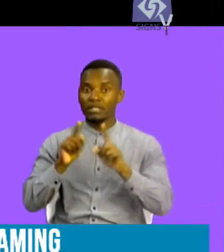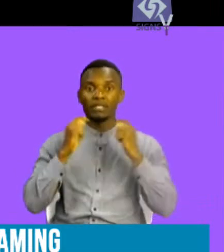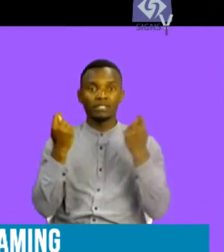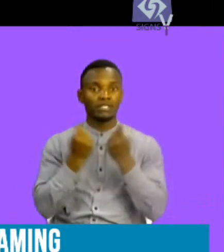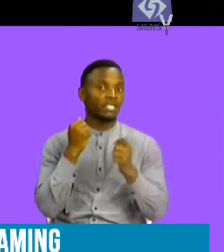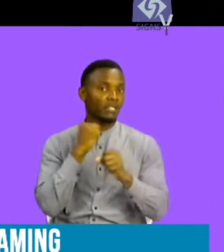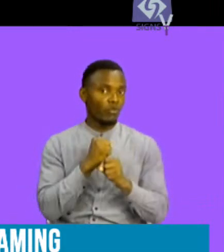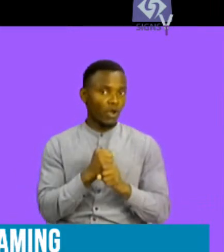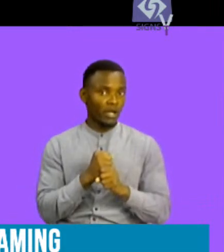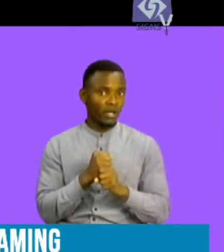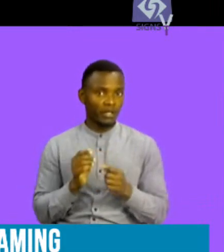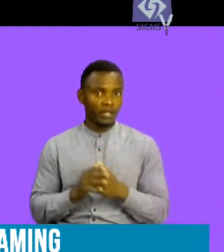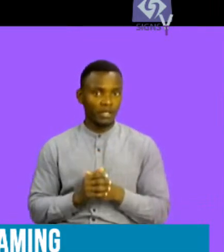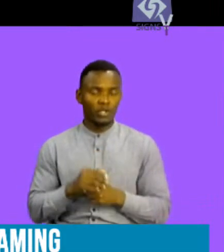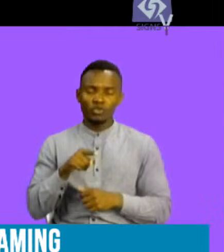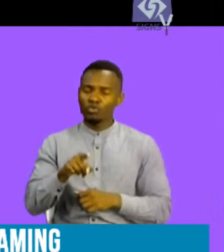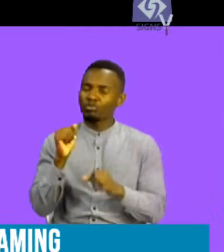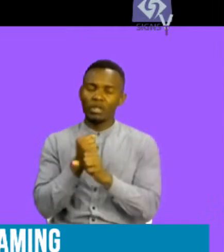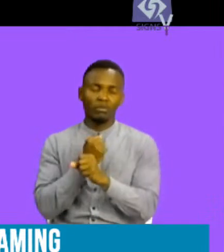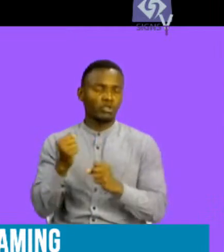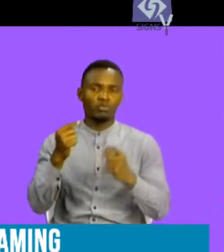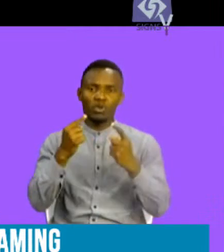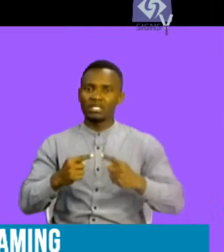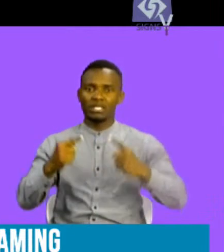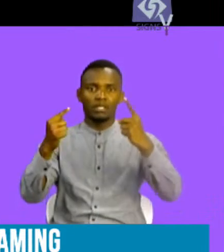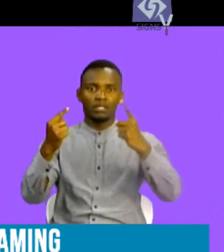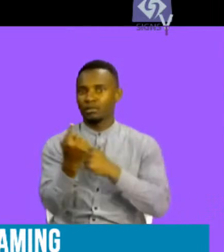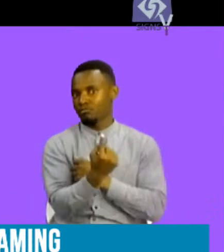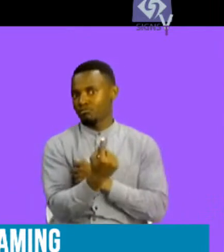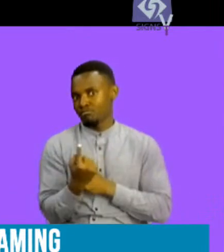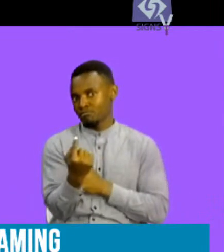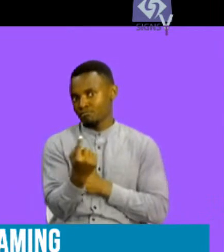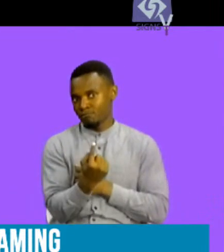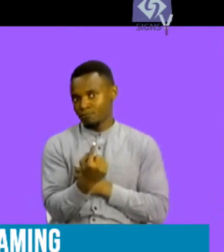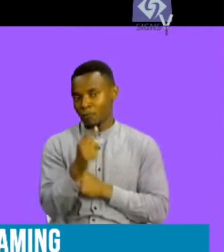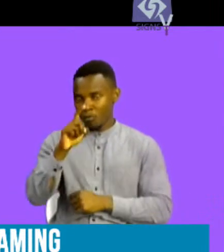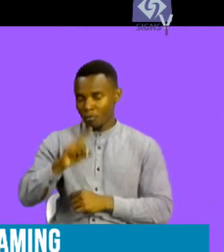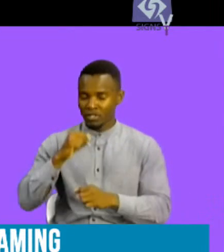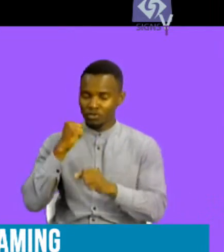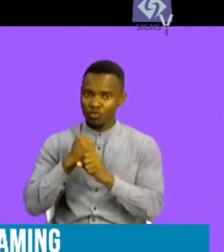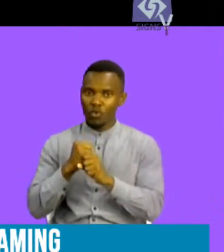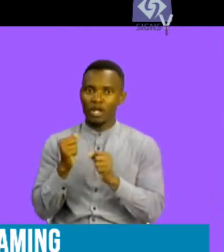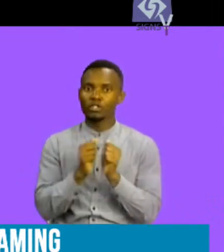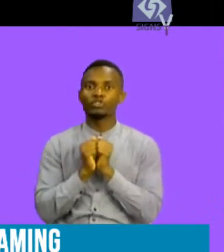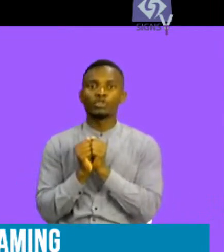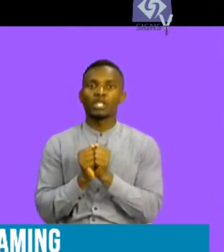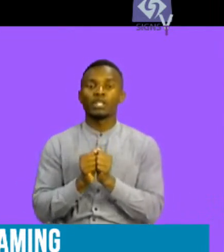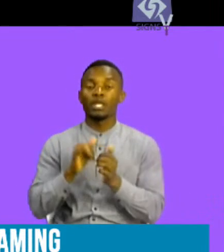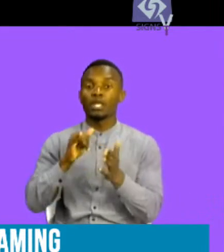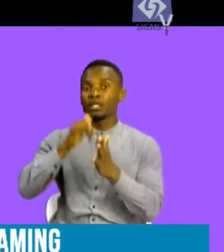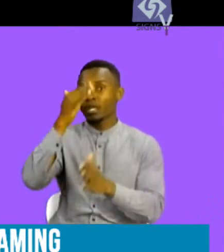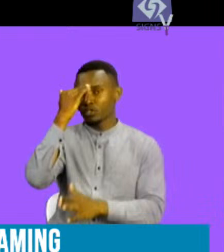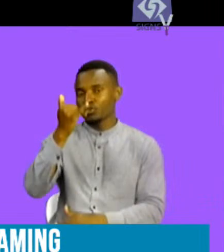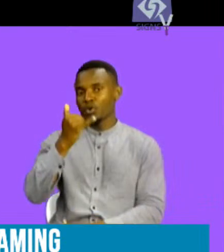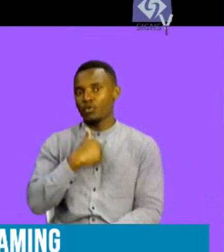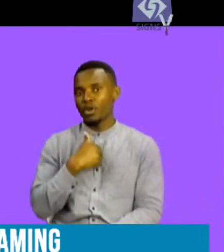has said, you cannot make it alone. We need to have teamwork. So that is why we